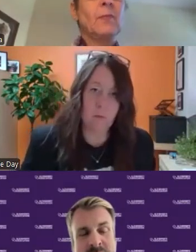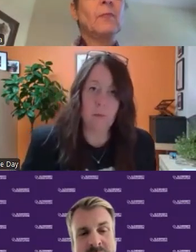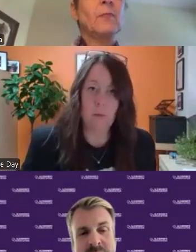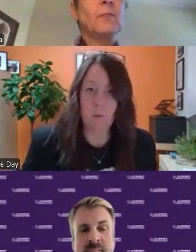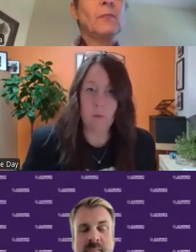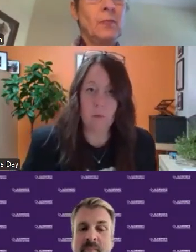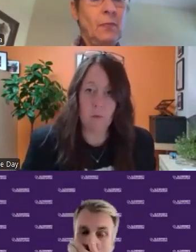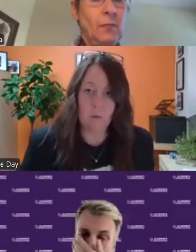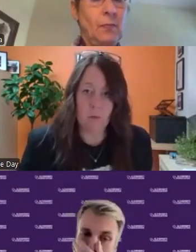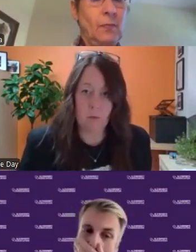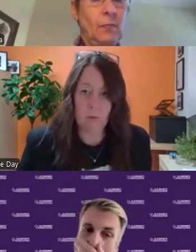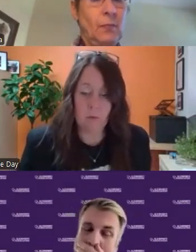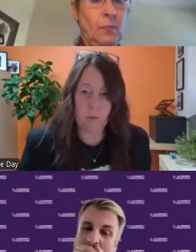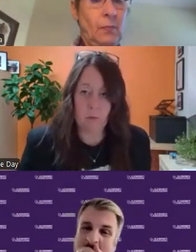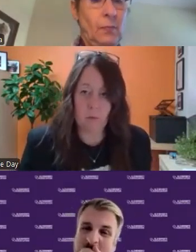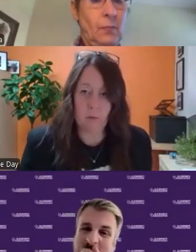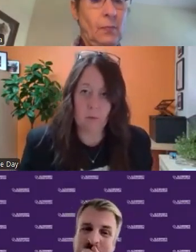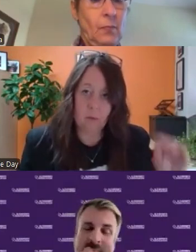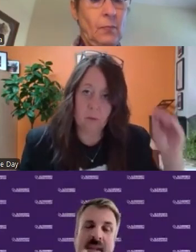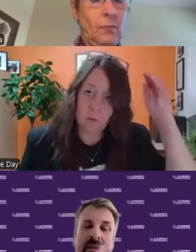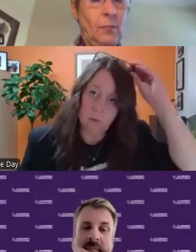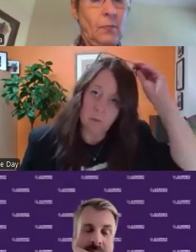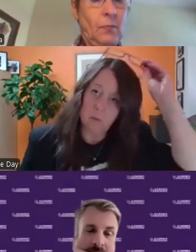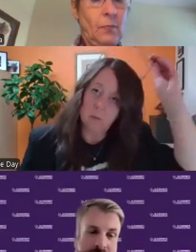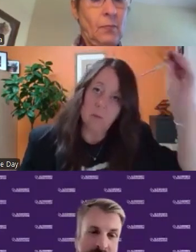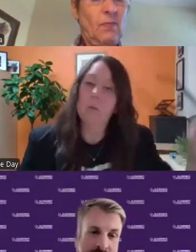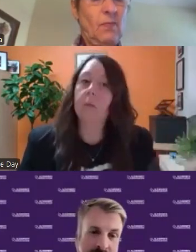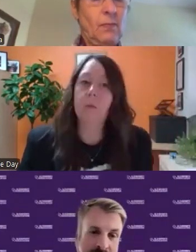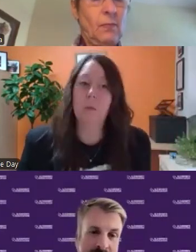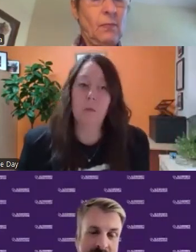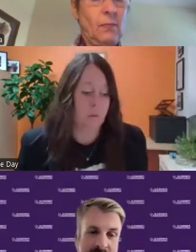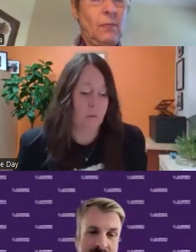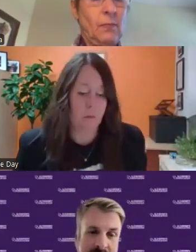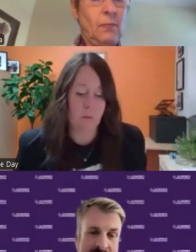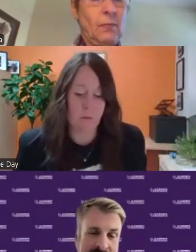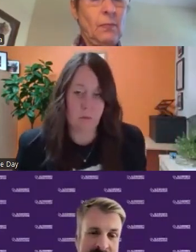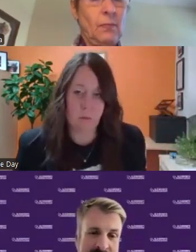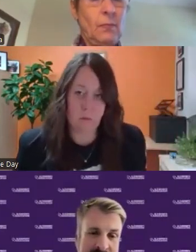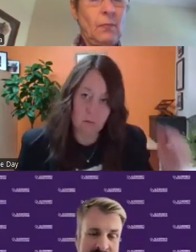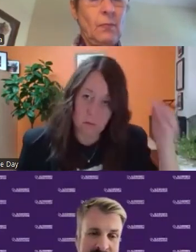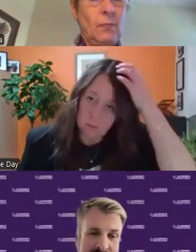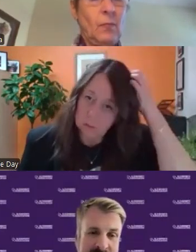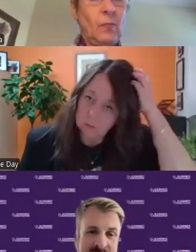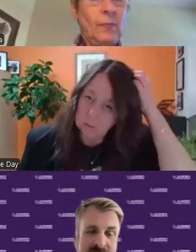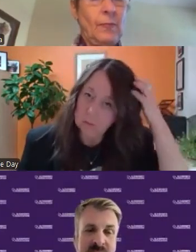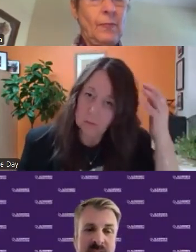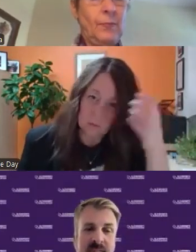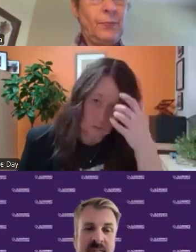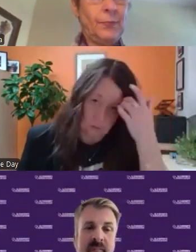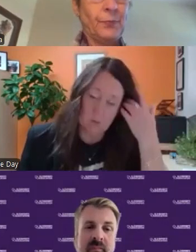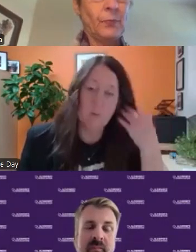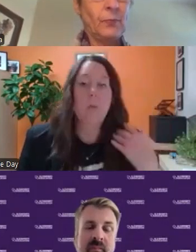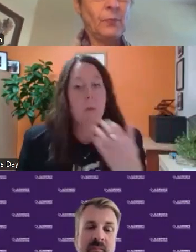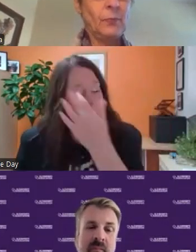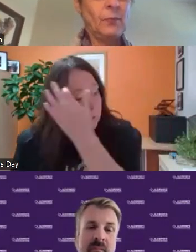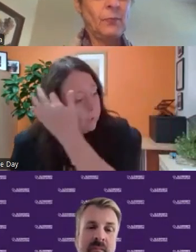looking reasonably decent. So maybe we won't be looking at the kind of budget deficit that we